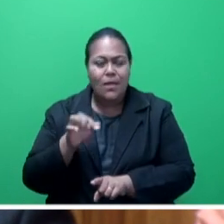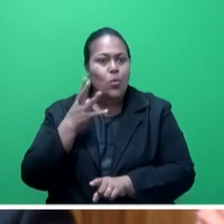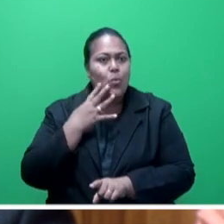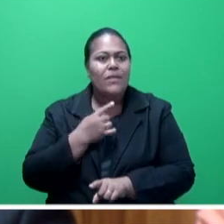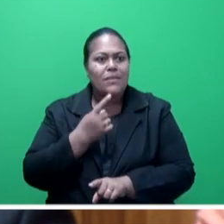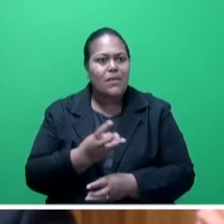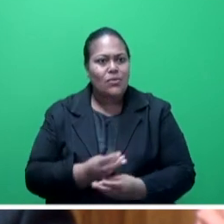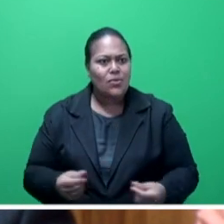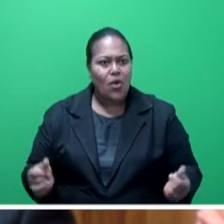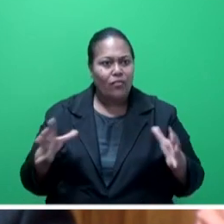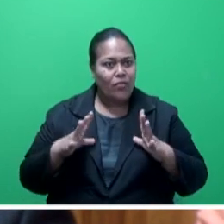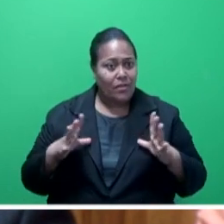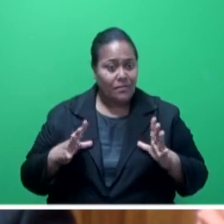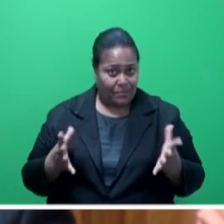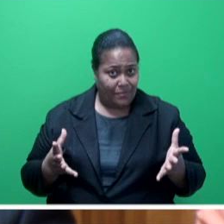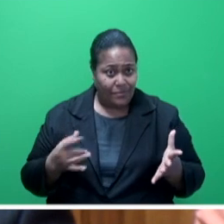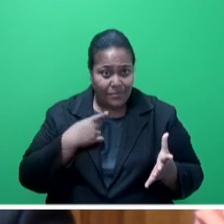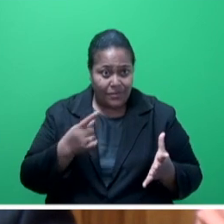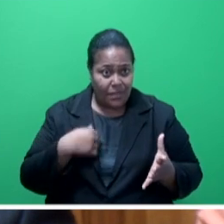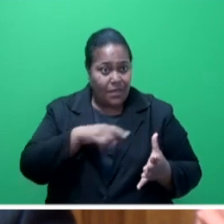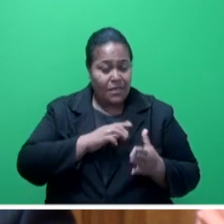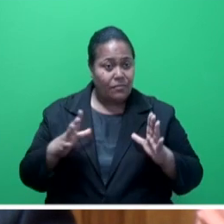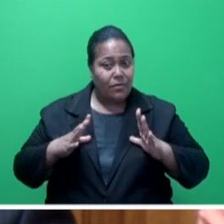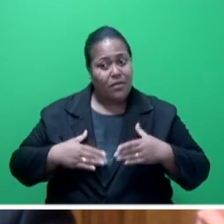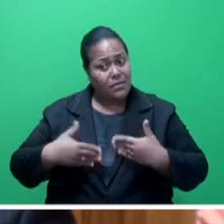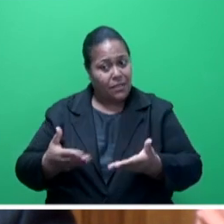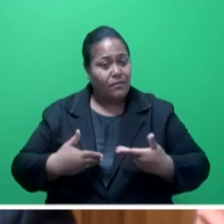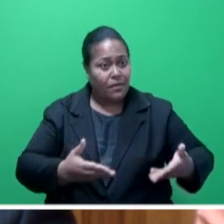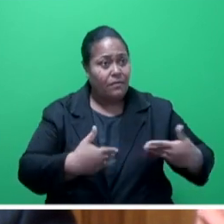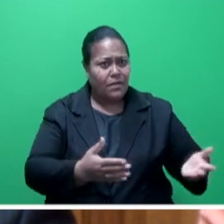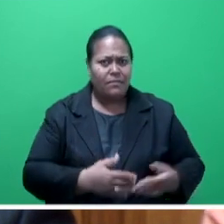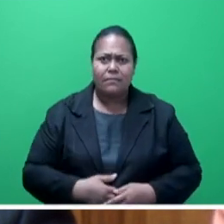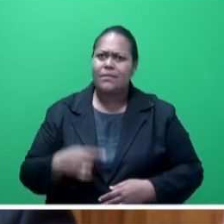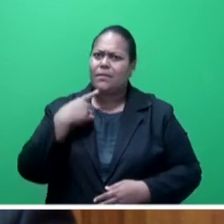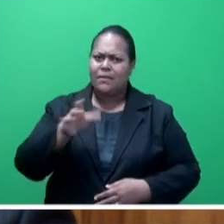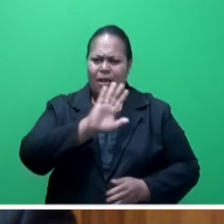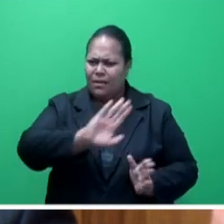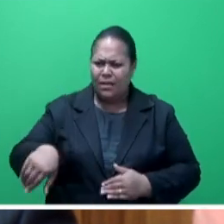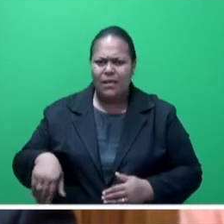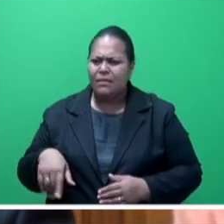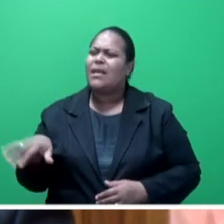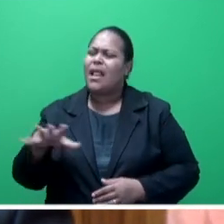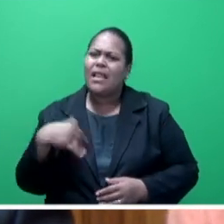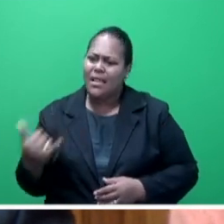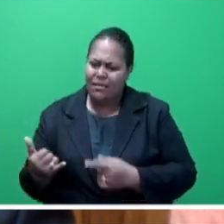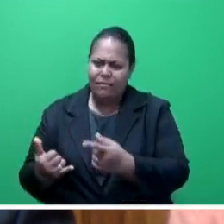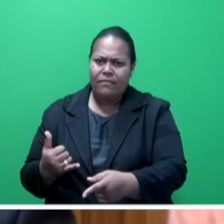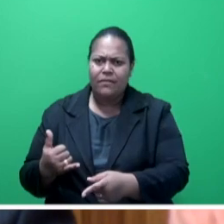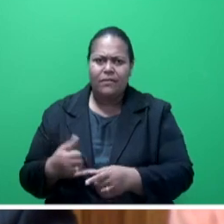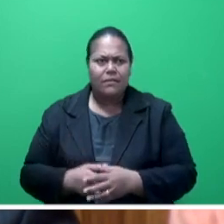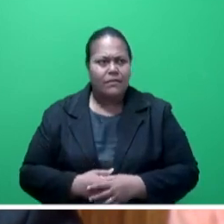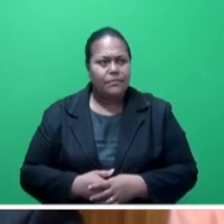measures freebies. They are saying, doing away with it. Let them sink or swim. Point of order.